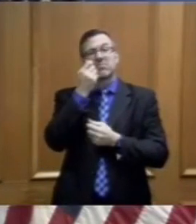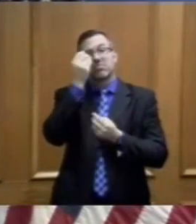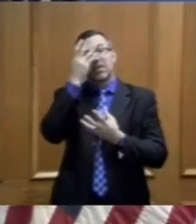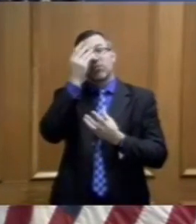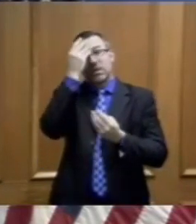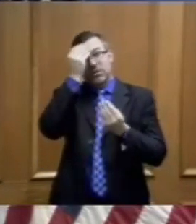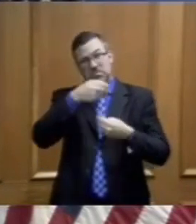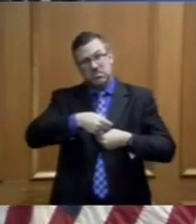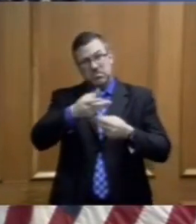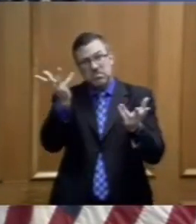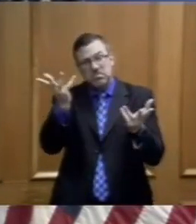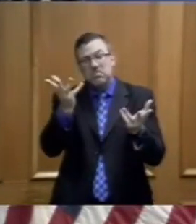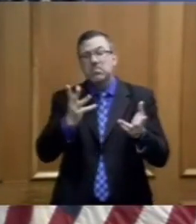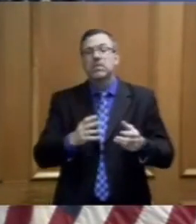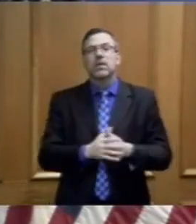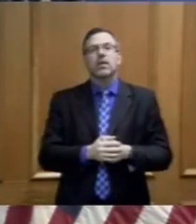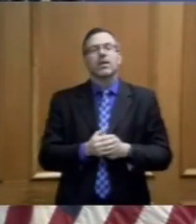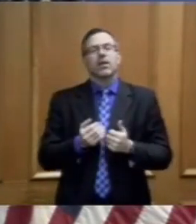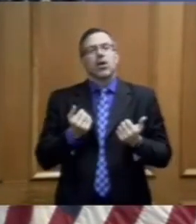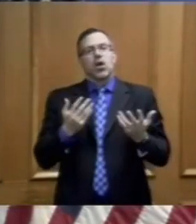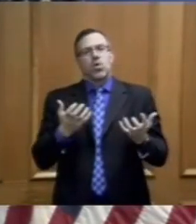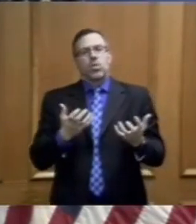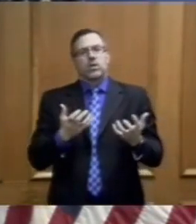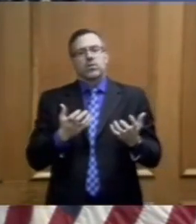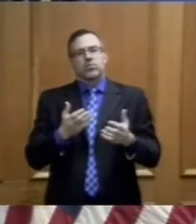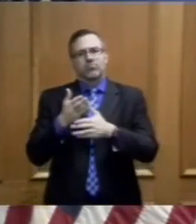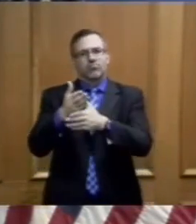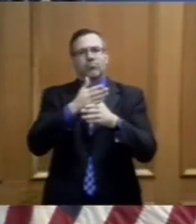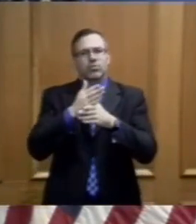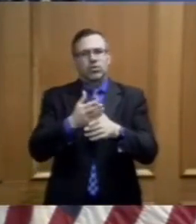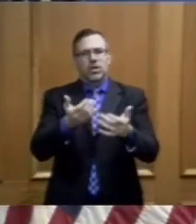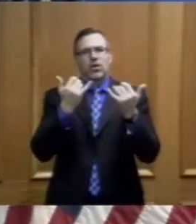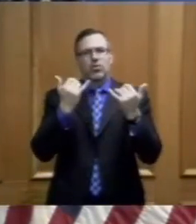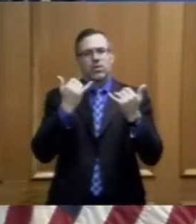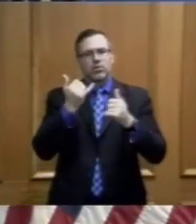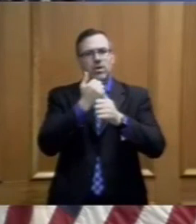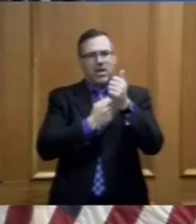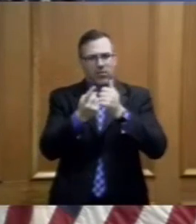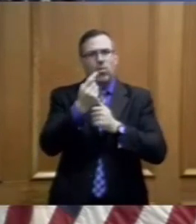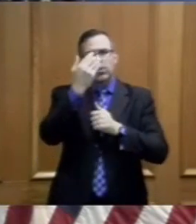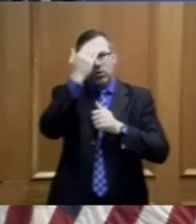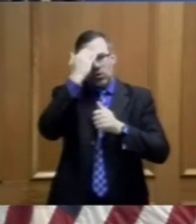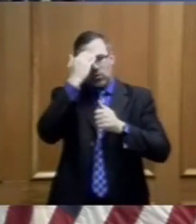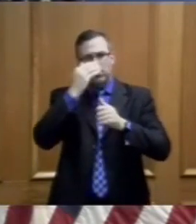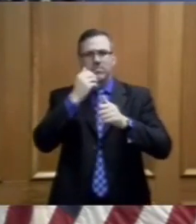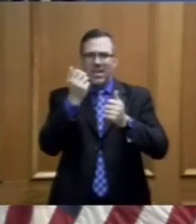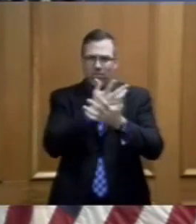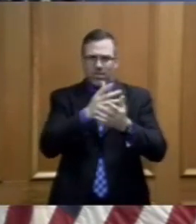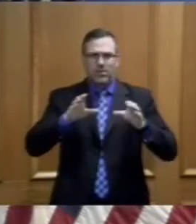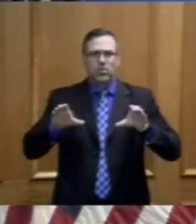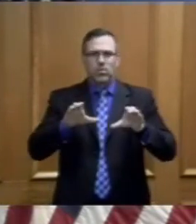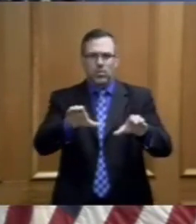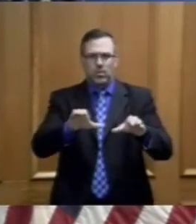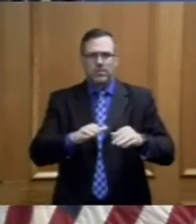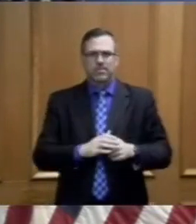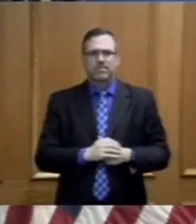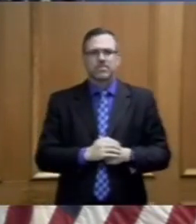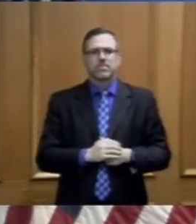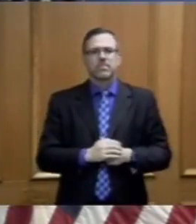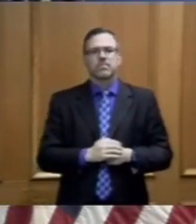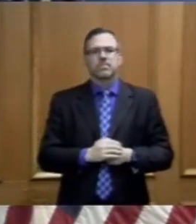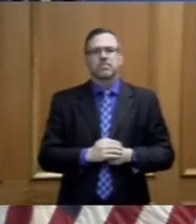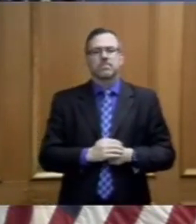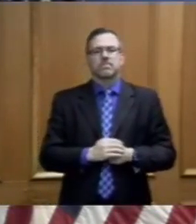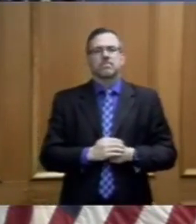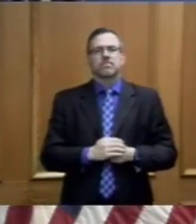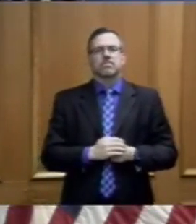spoken of before, that we wanted to get out to Tennesseans so they would know exactly what we're doing and the efforts that we're making. Again,